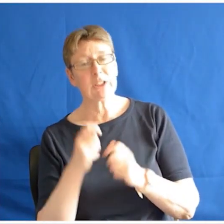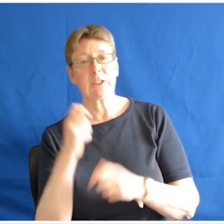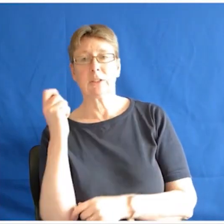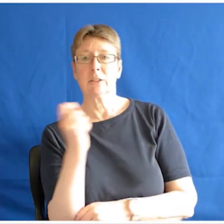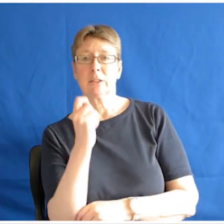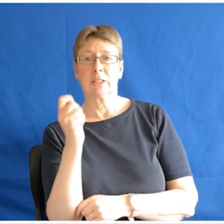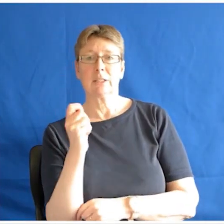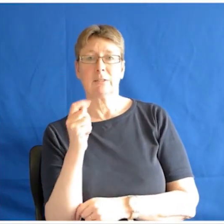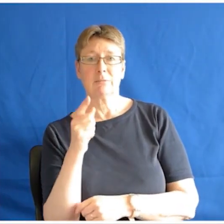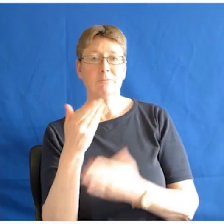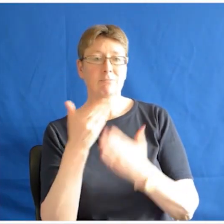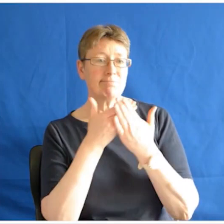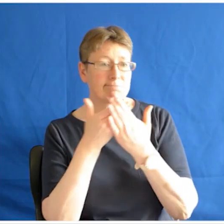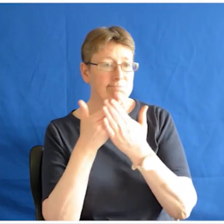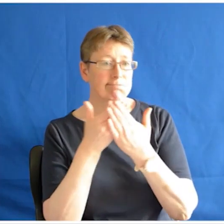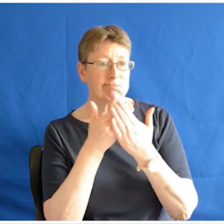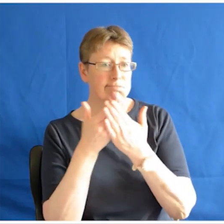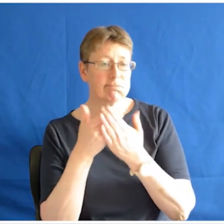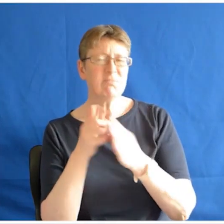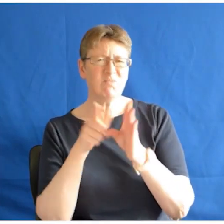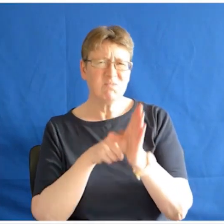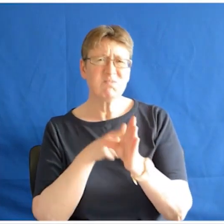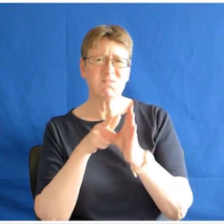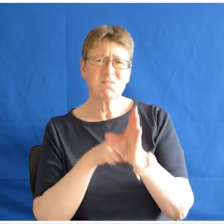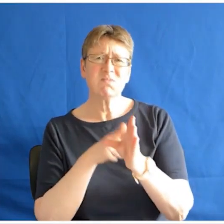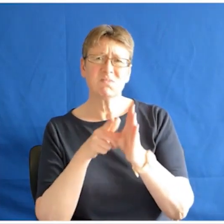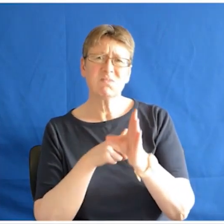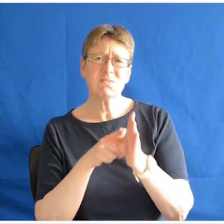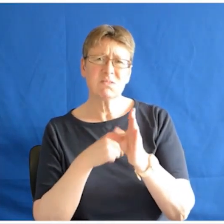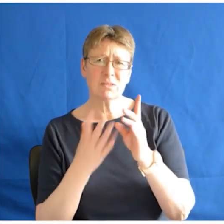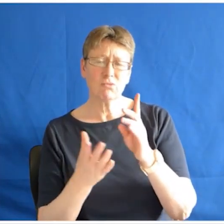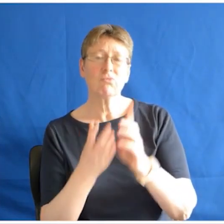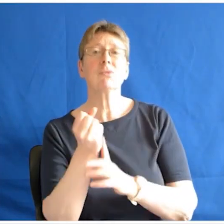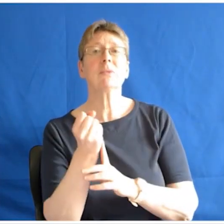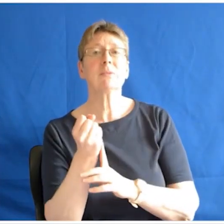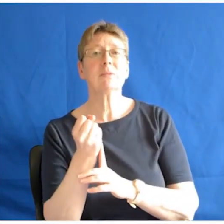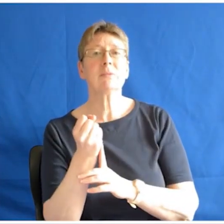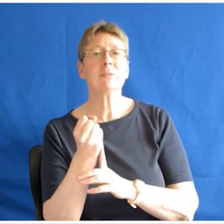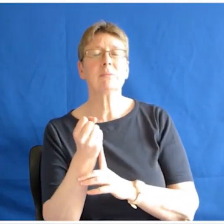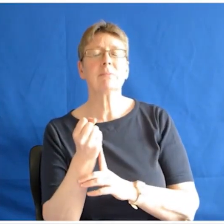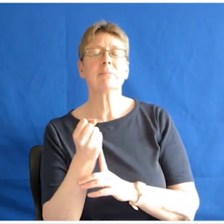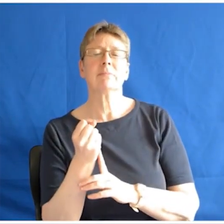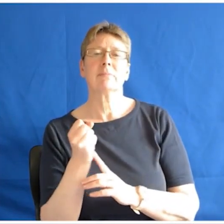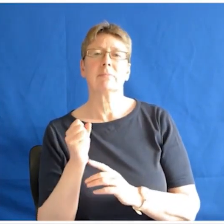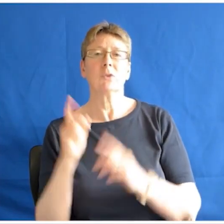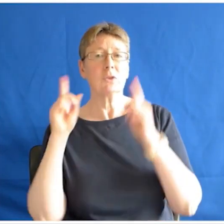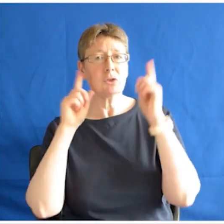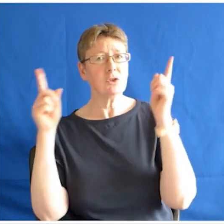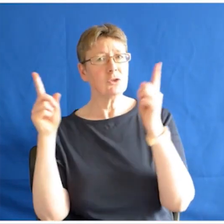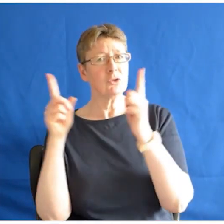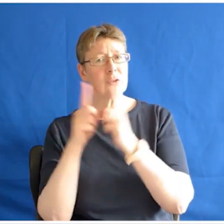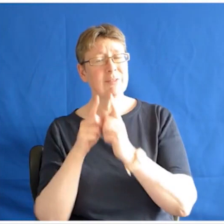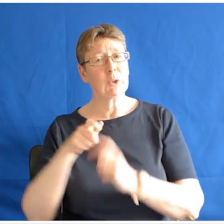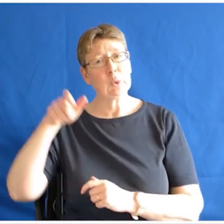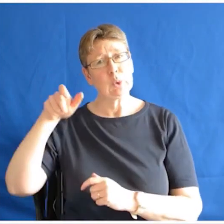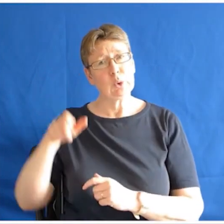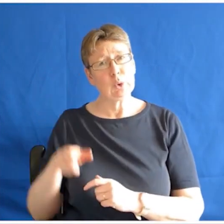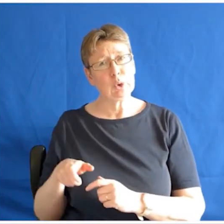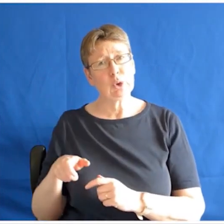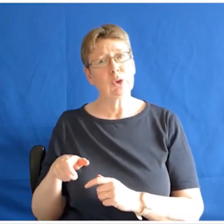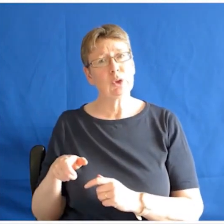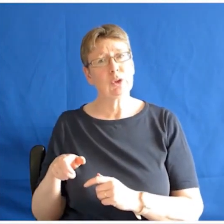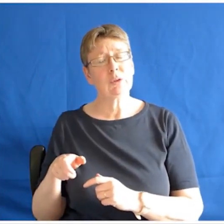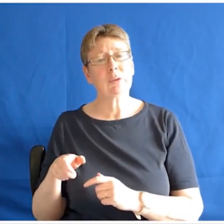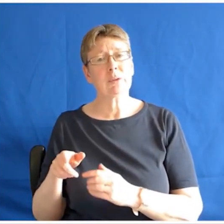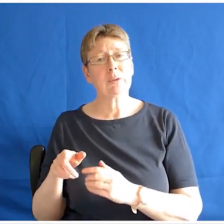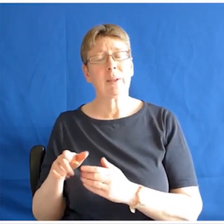successful culmination of years of study for each of you. Your university student years are not just